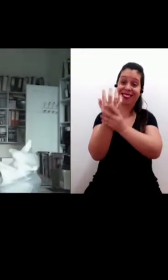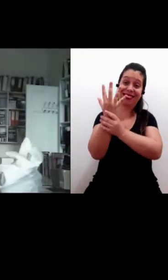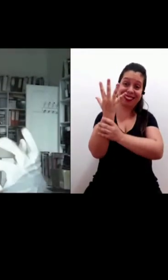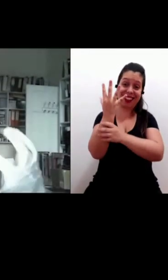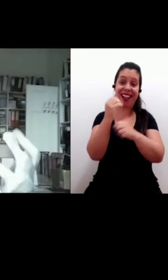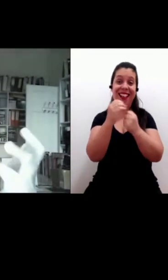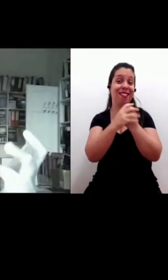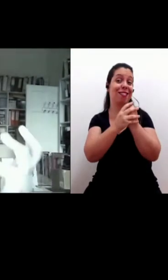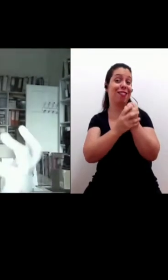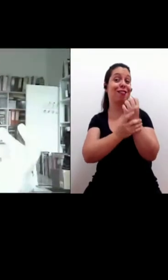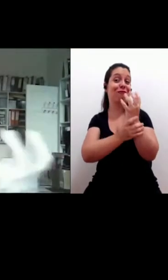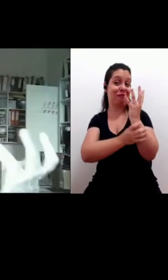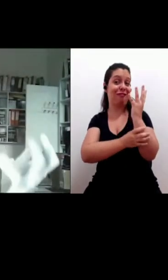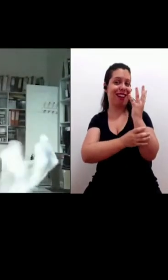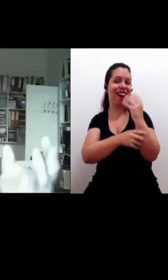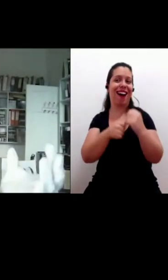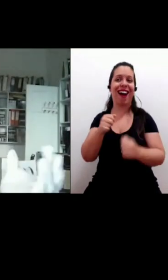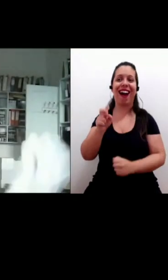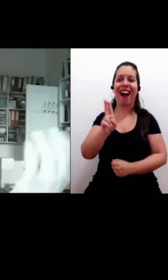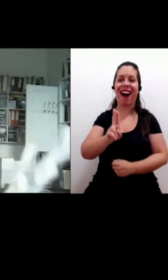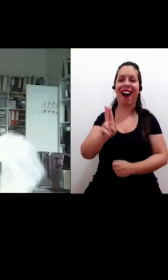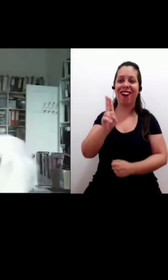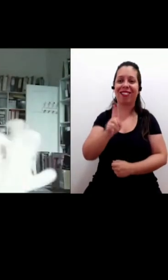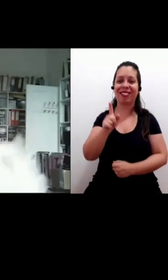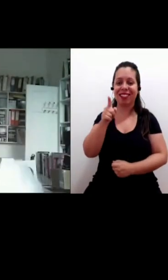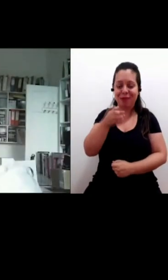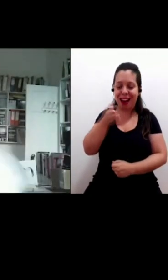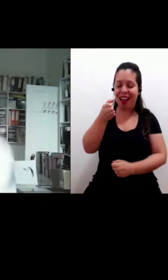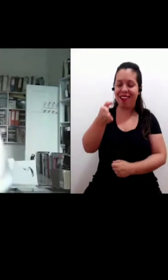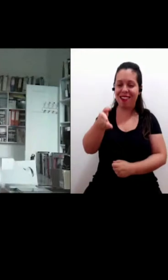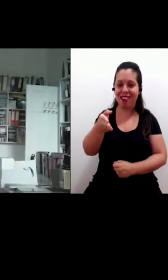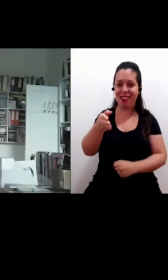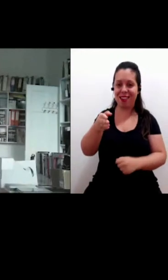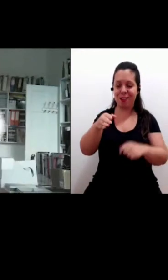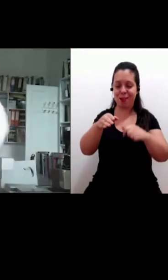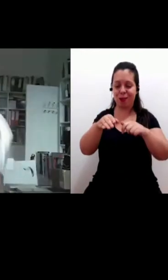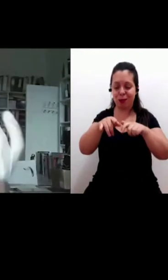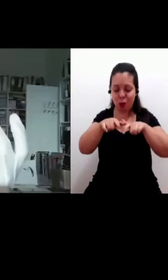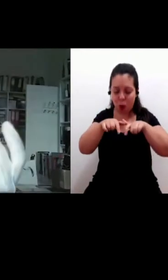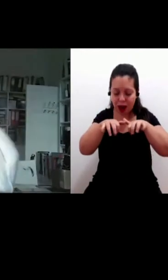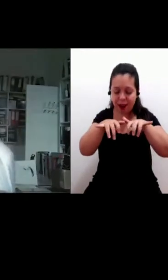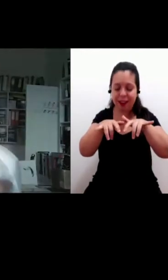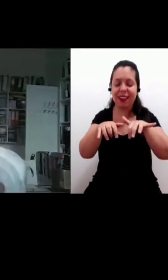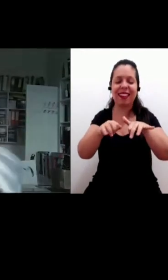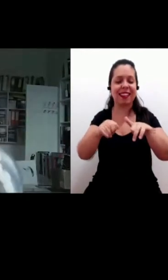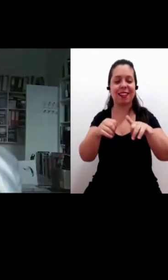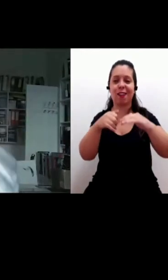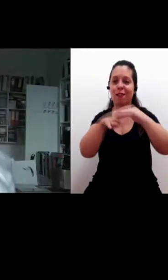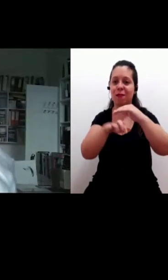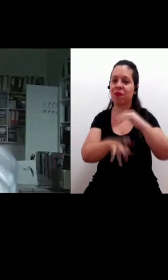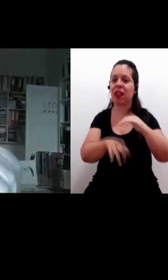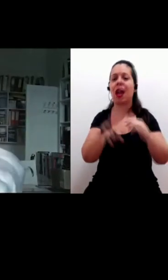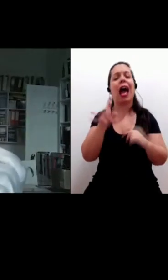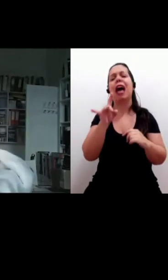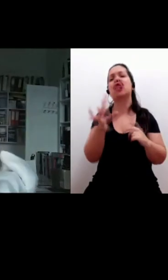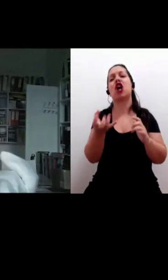that I used in the archive, and the gloves obviously are just a bit of fun, but it's a symbol of something, symbol of